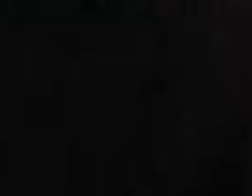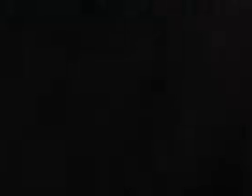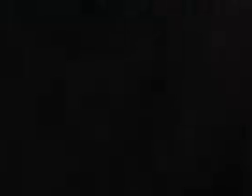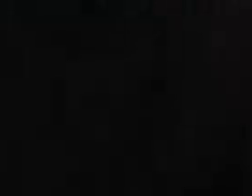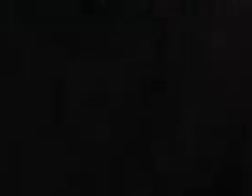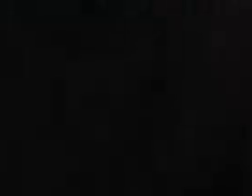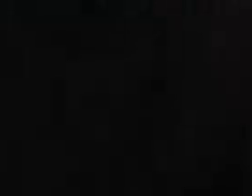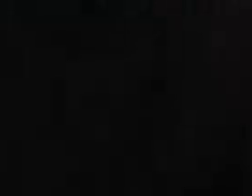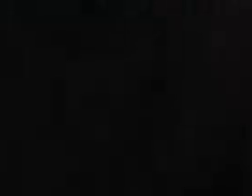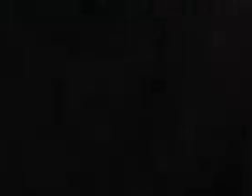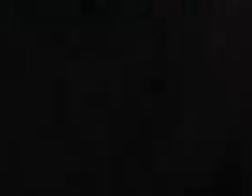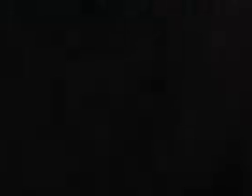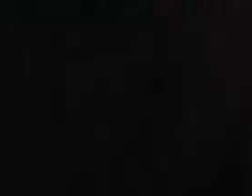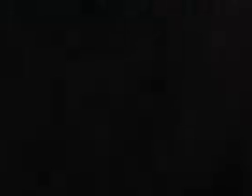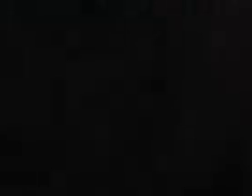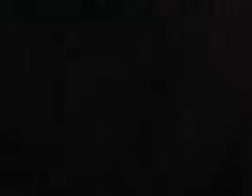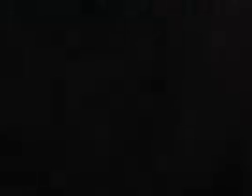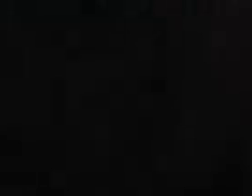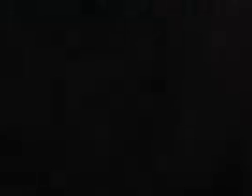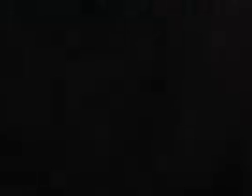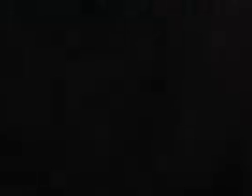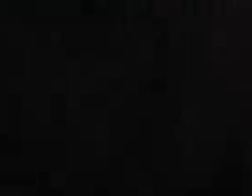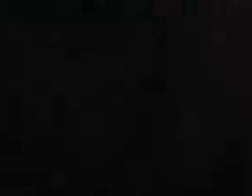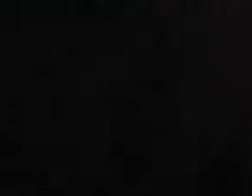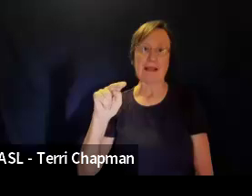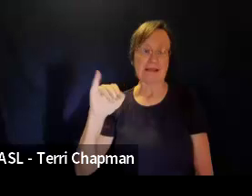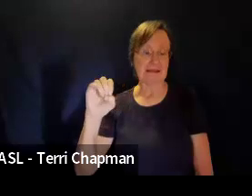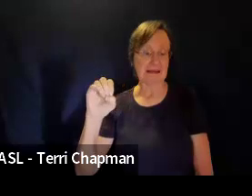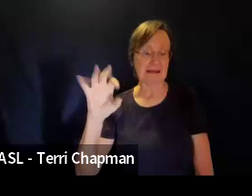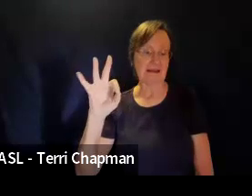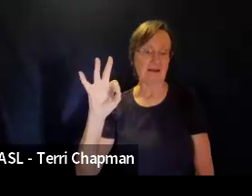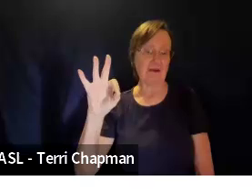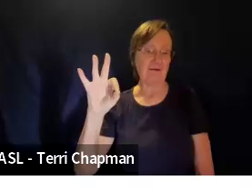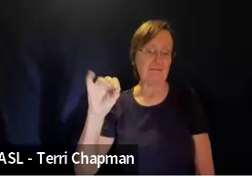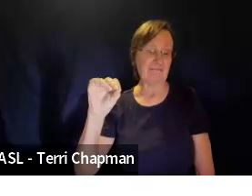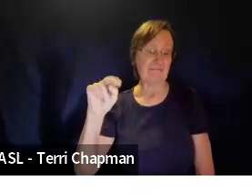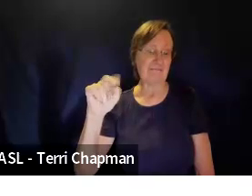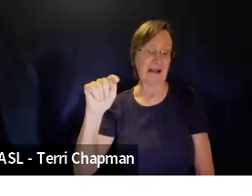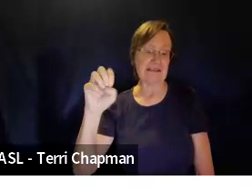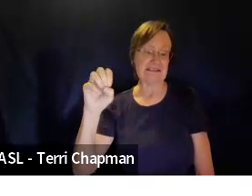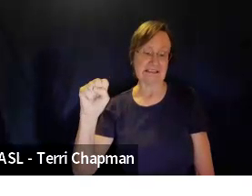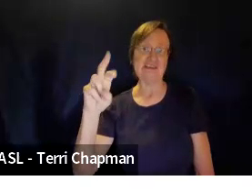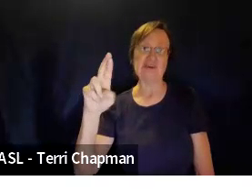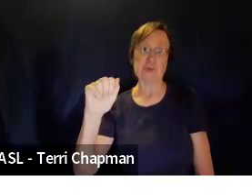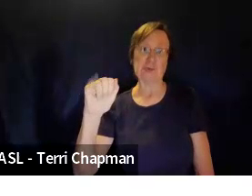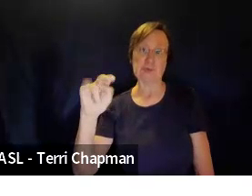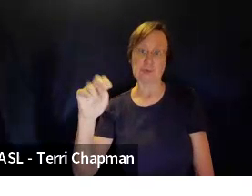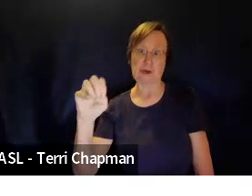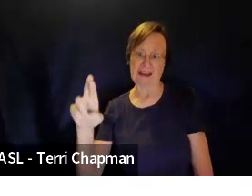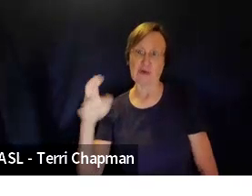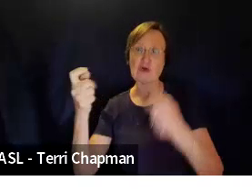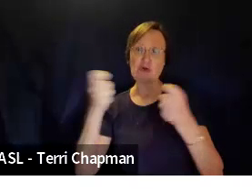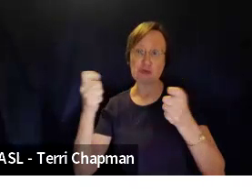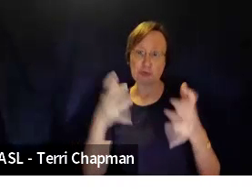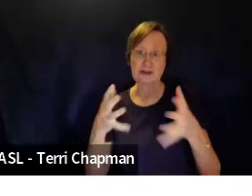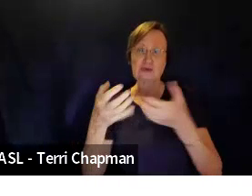final presenter, Melanie Fontes Rayner, who is the Director, the Office of Civil